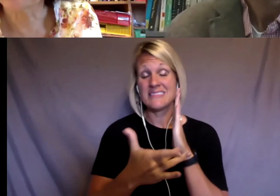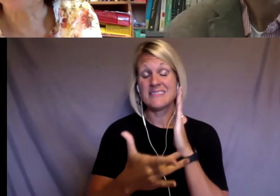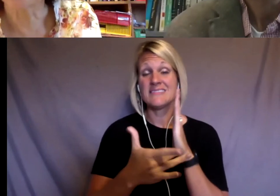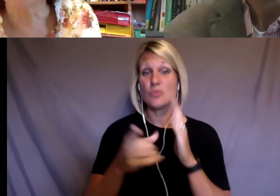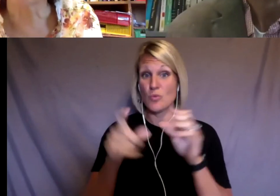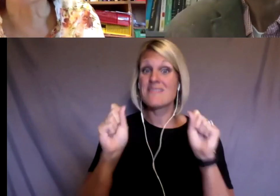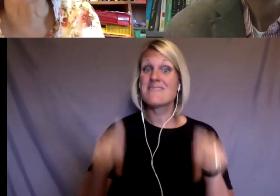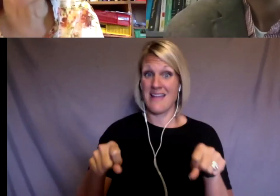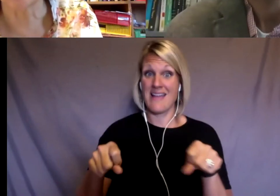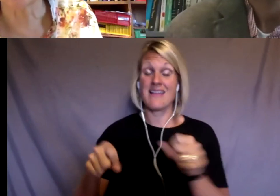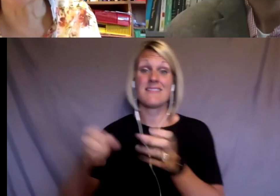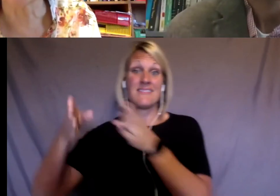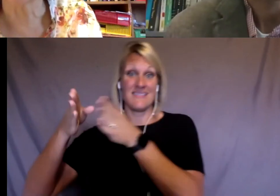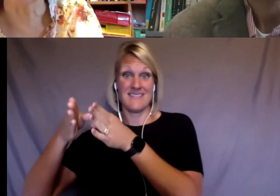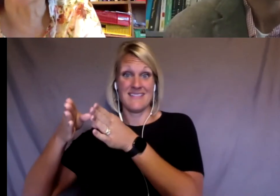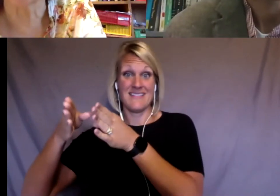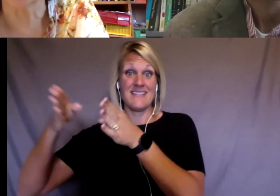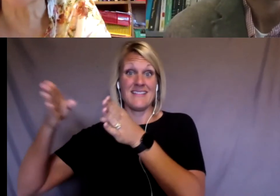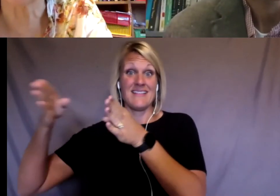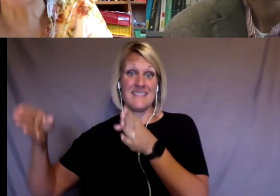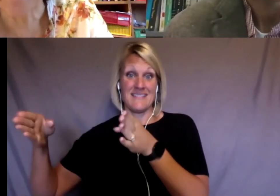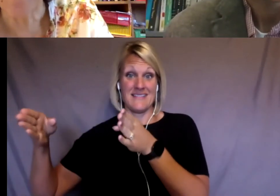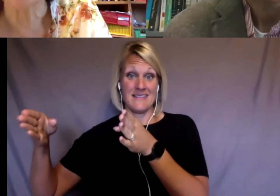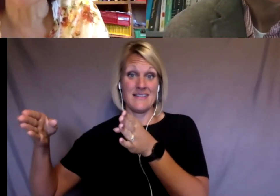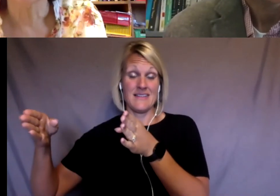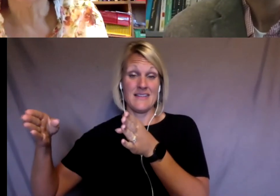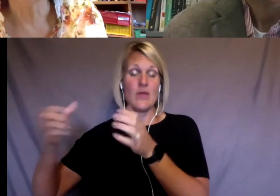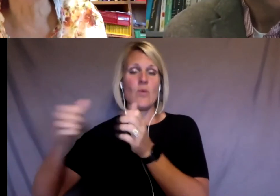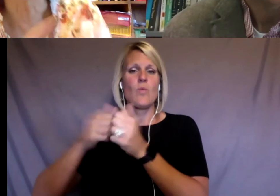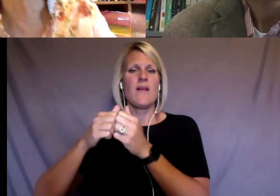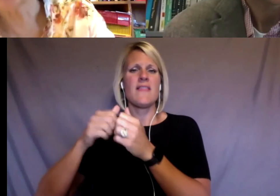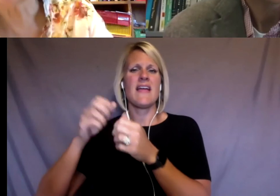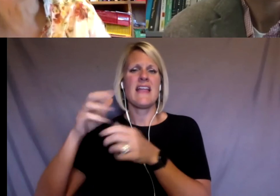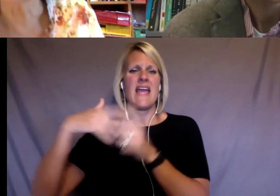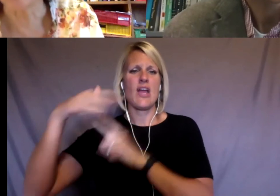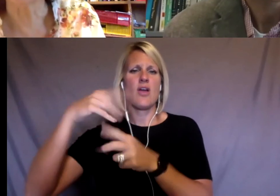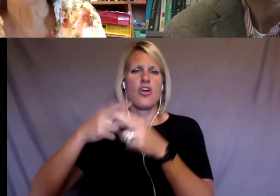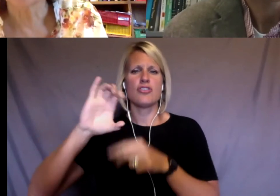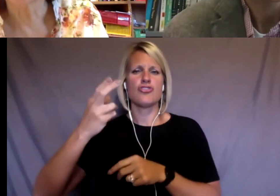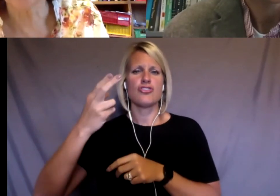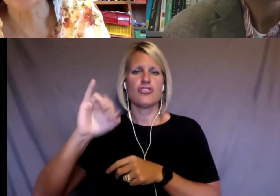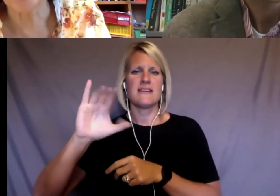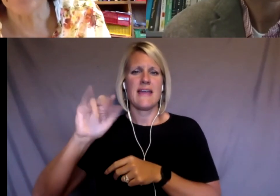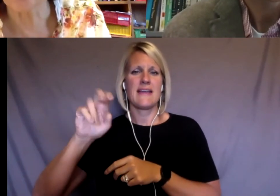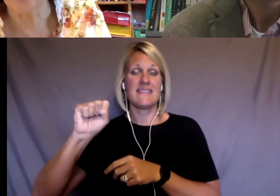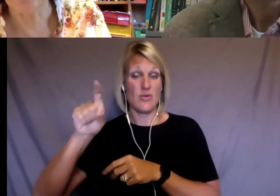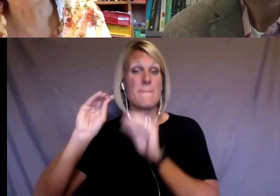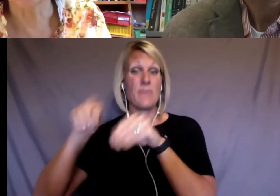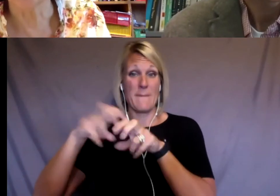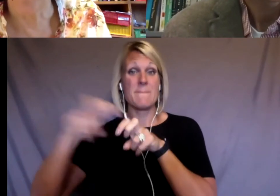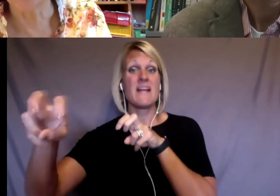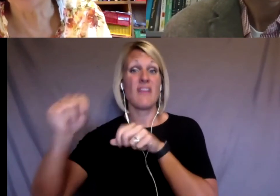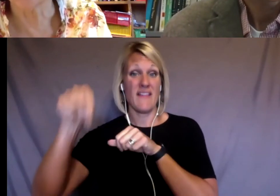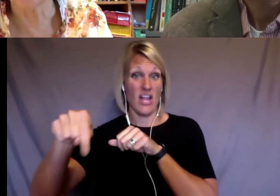widen the sidewalk in certain areas through something that is called the chicanes, and you can put a bench. So there are ways